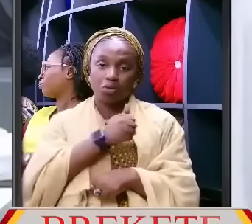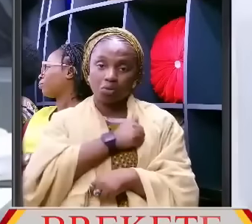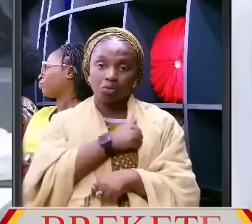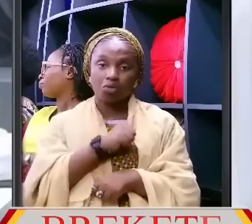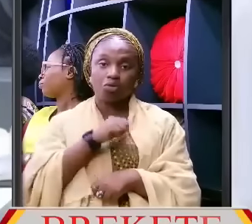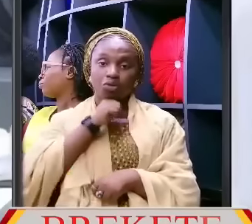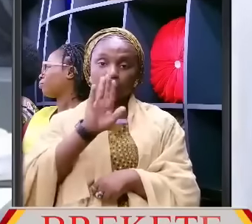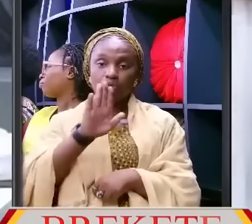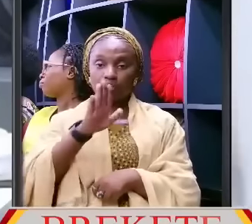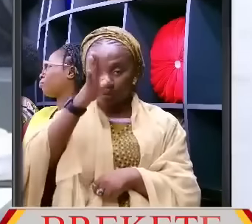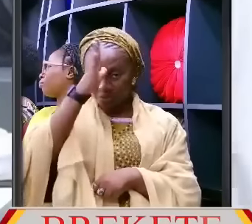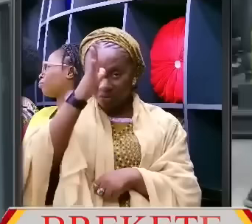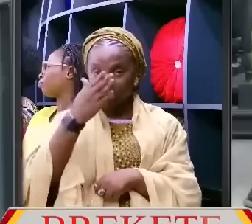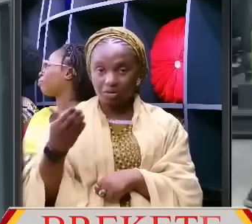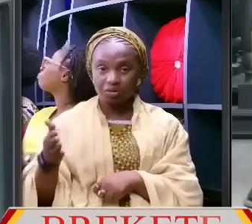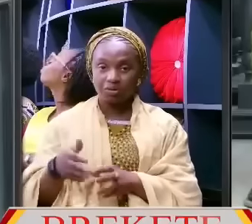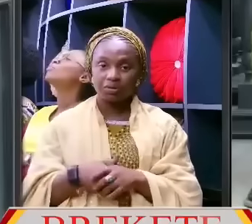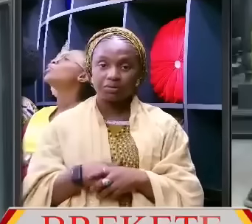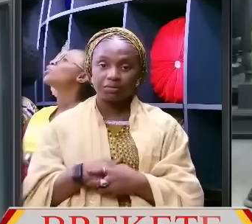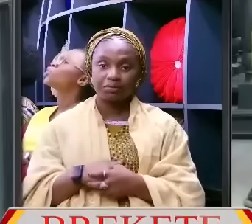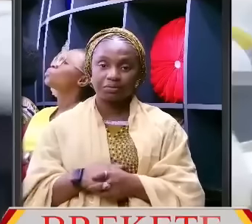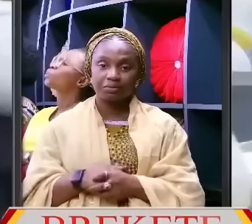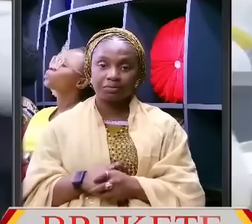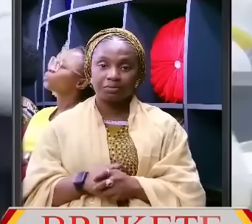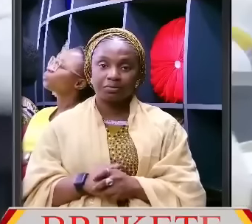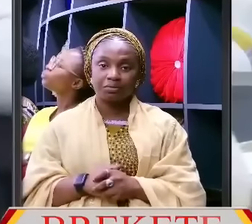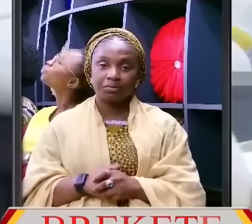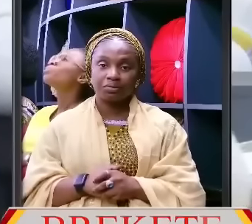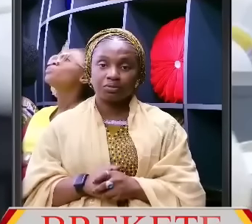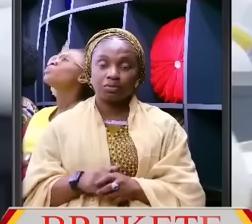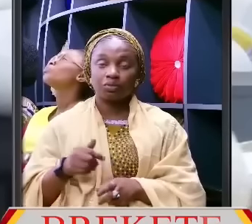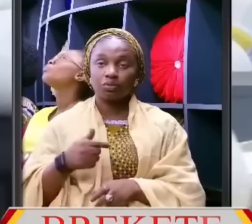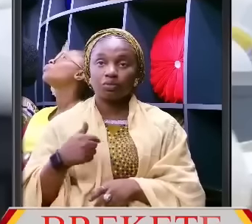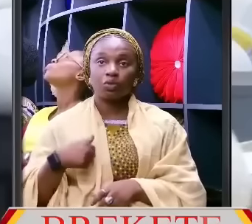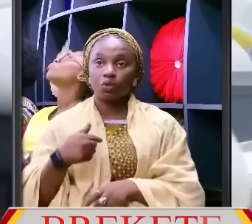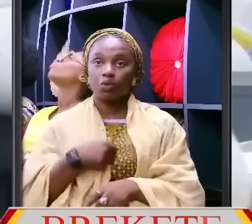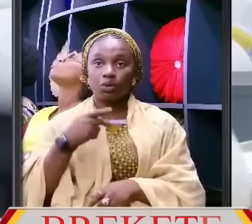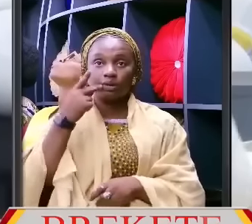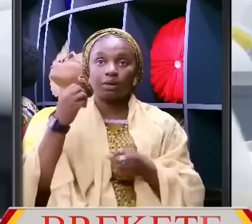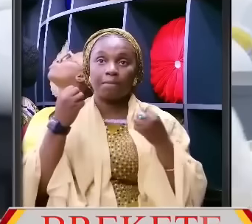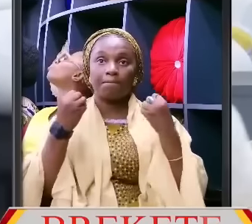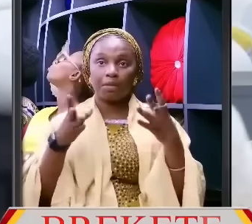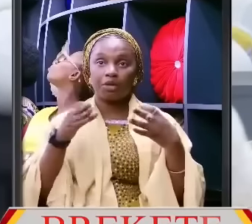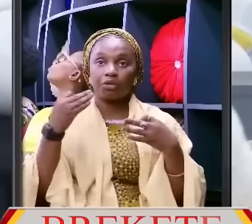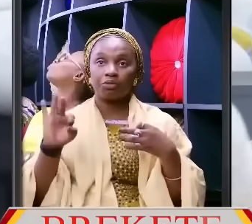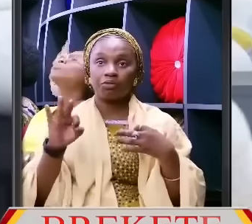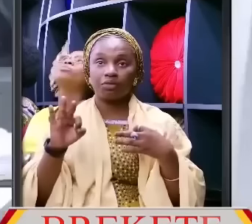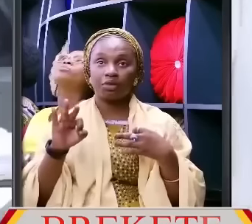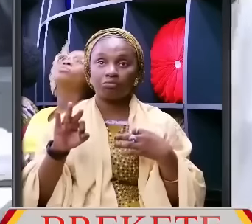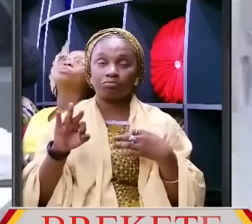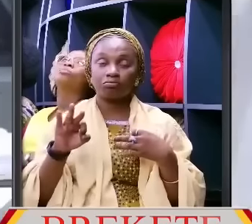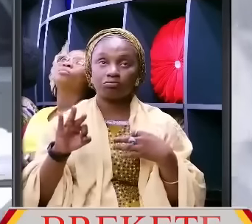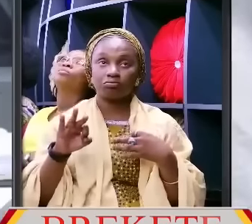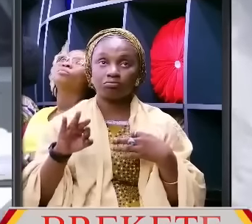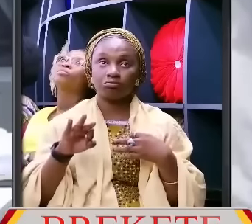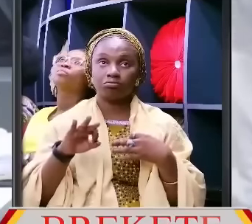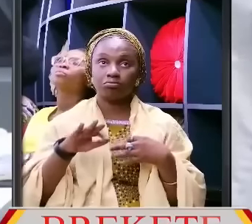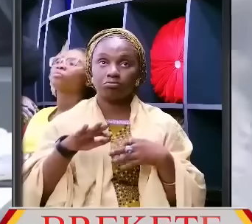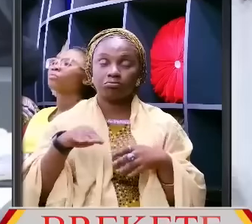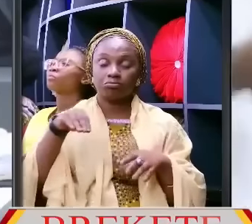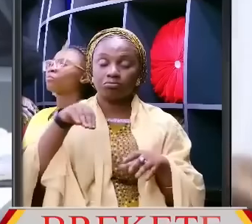Small time they done they suffer. We see many of them for Kaduna that time. We will be poor men, children. We